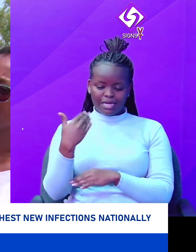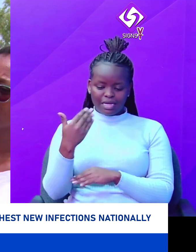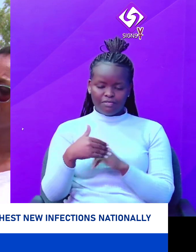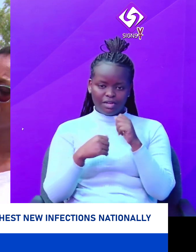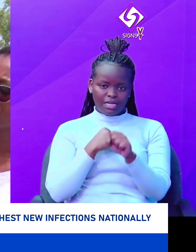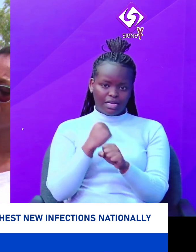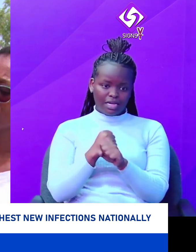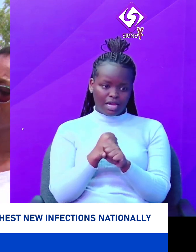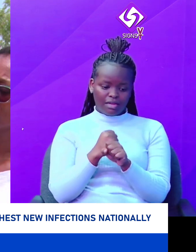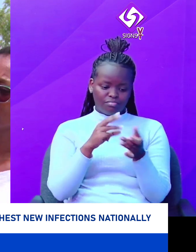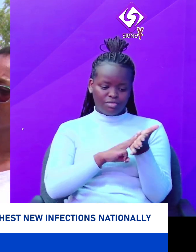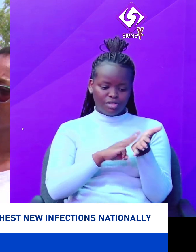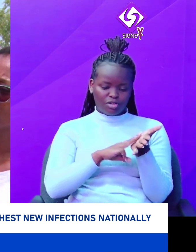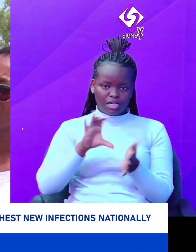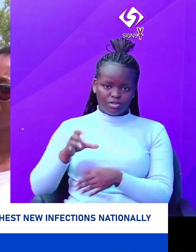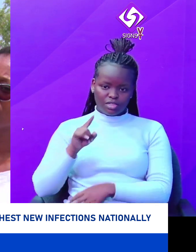in Migori County stands at